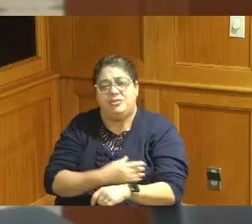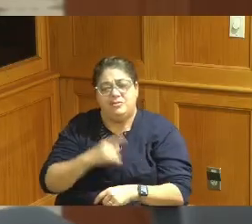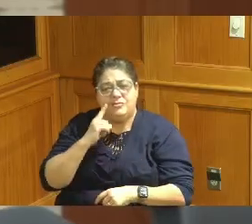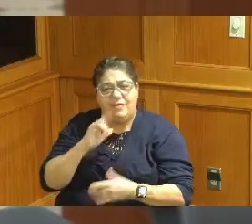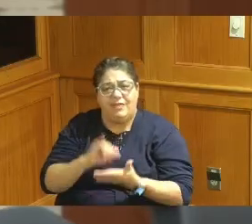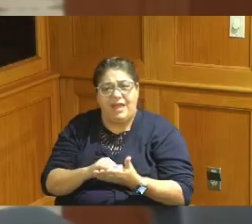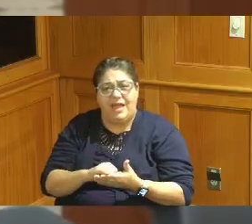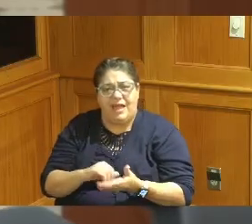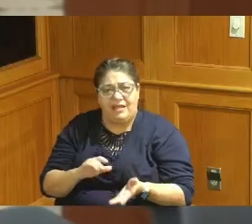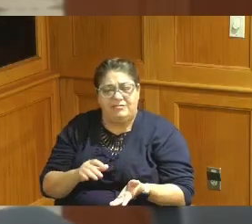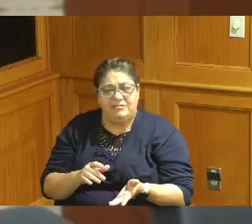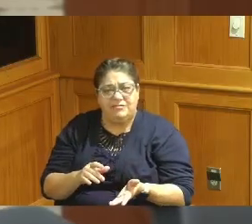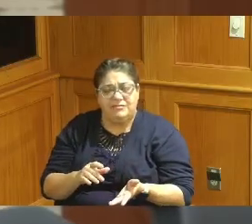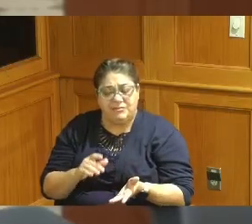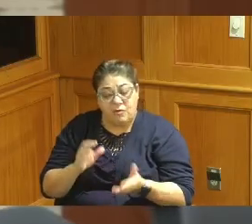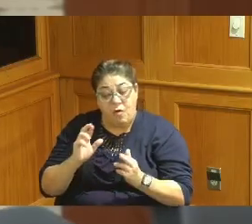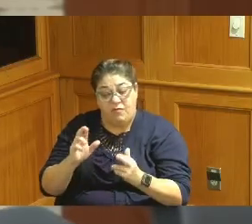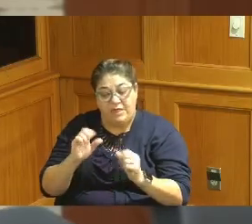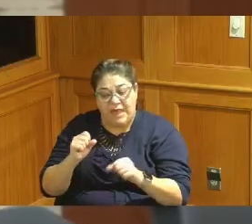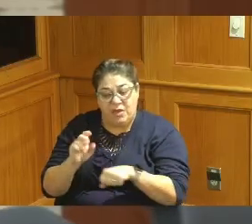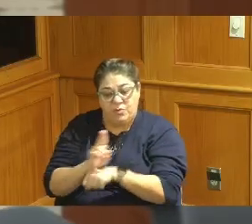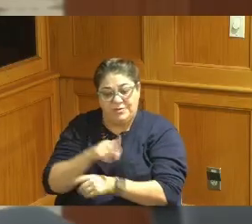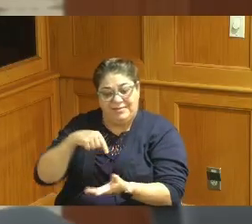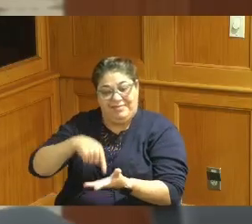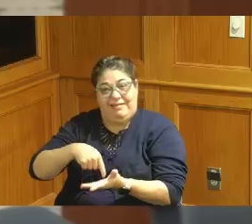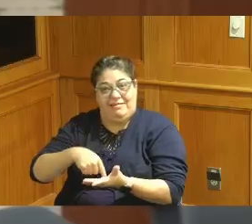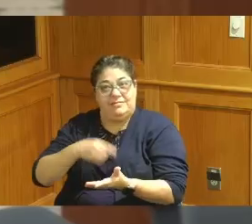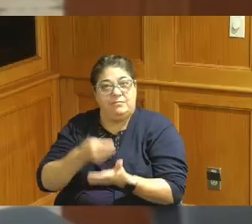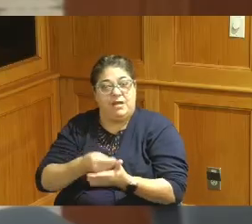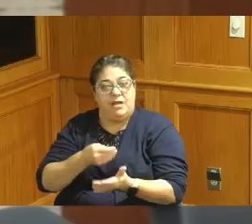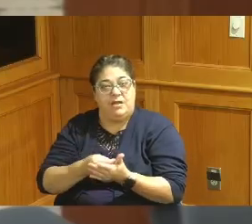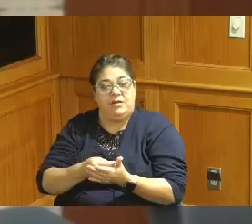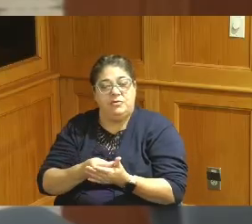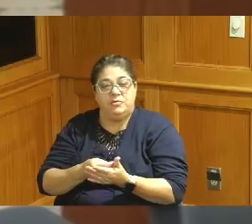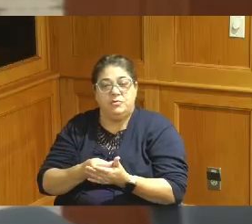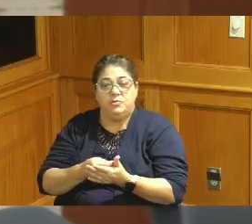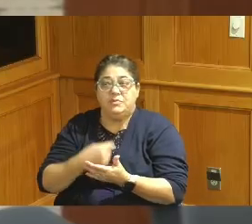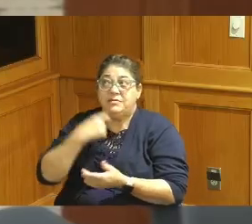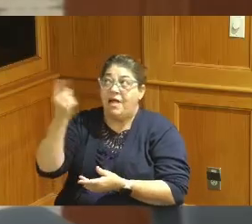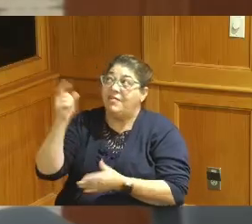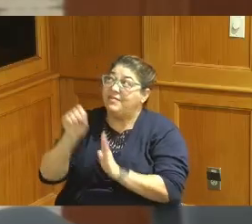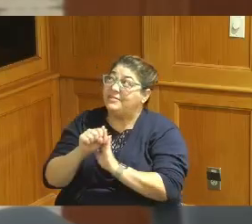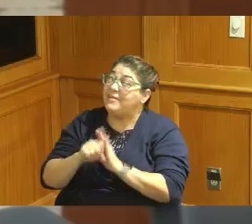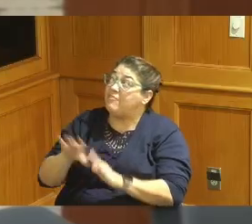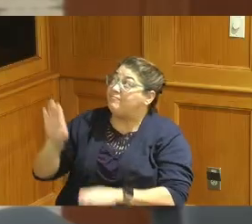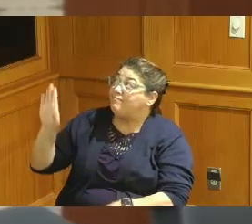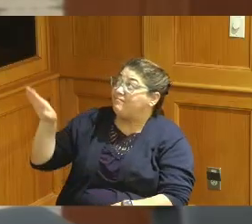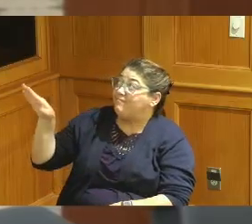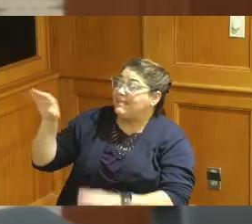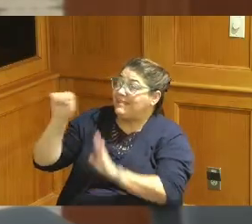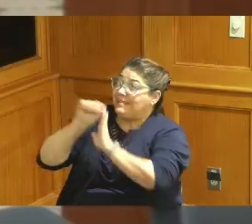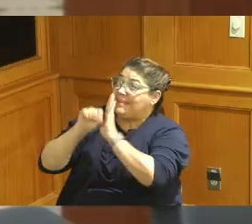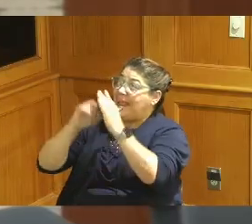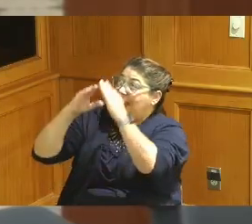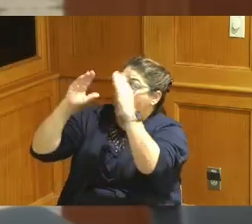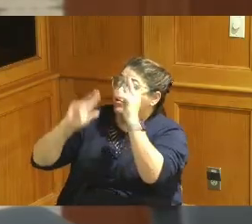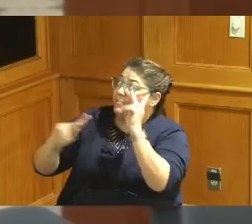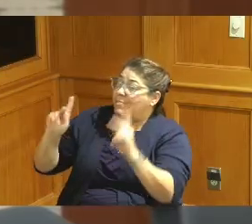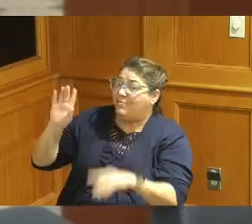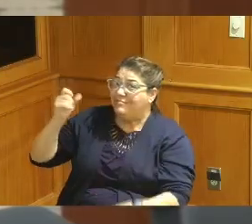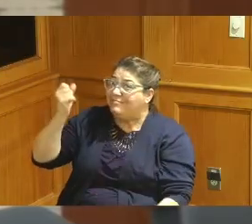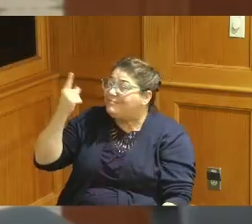this successful deployment, right, of these dollars to say to the state and to our state house officials, listen, this